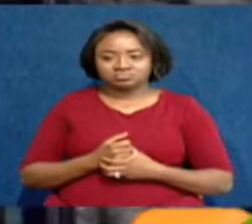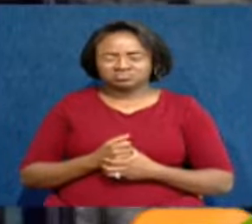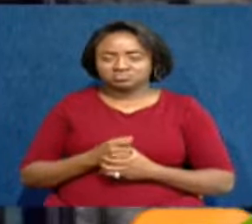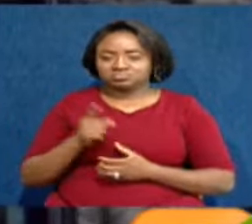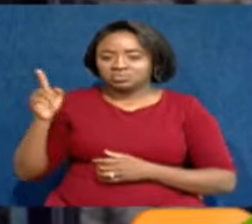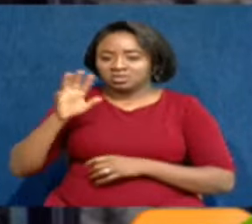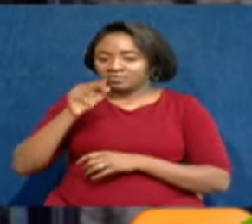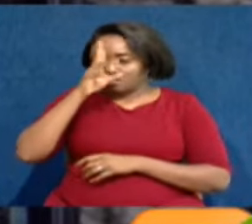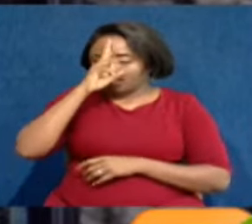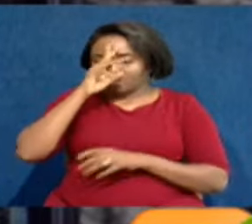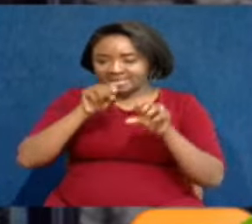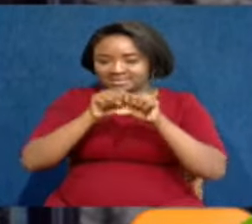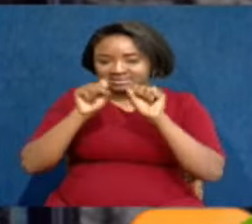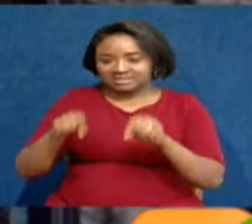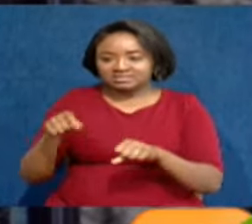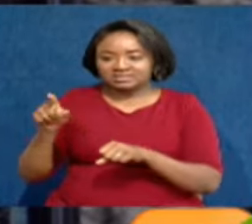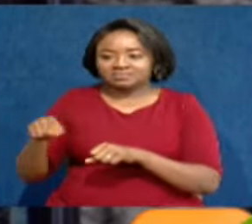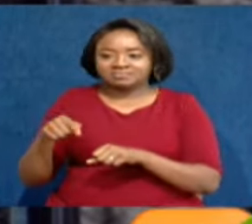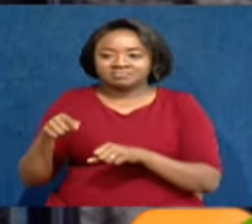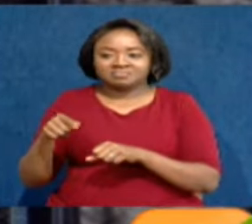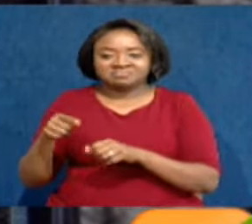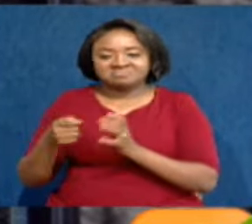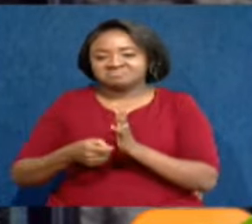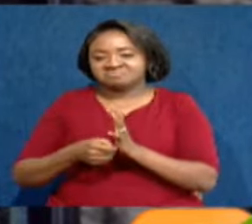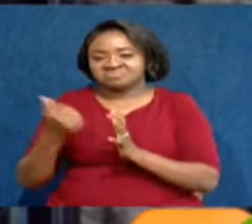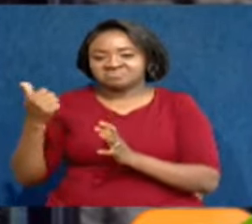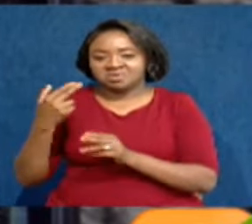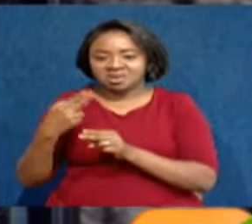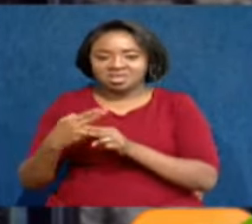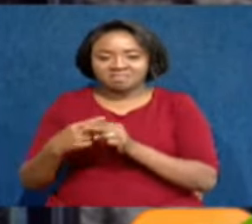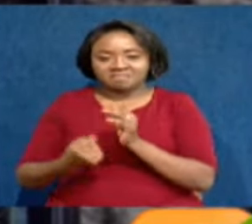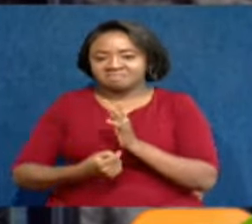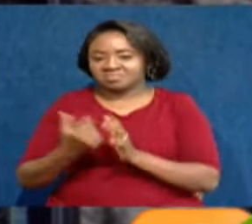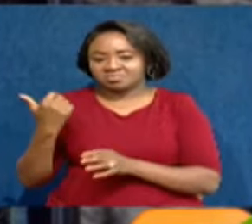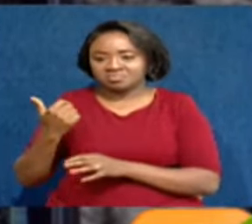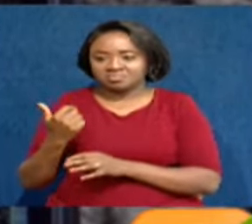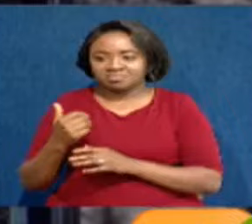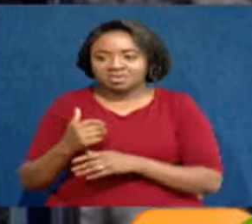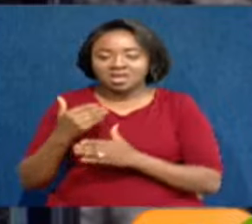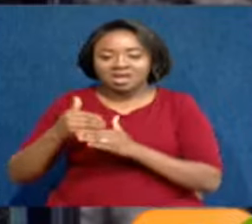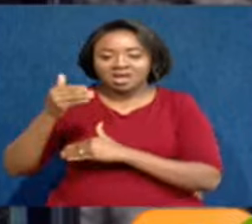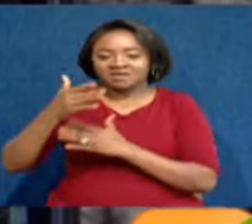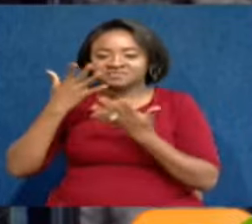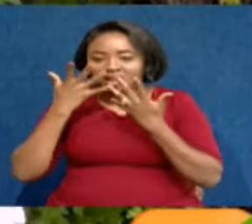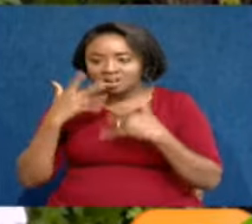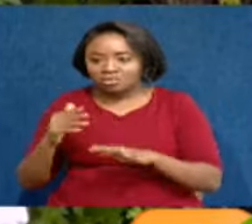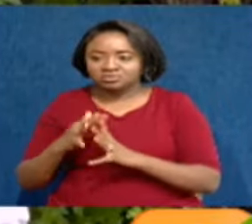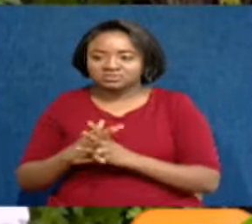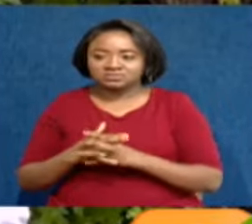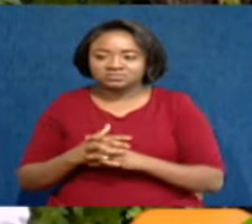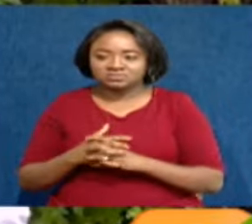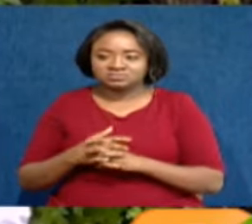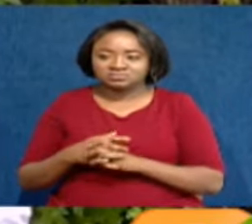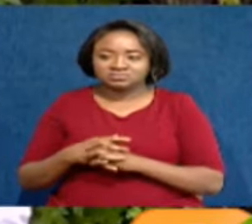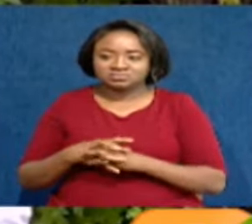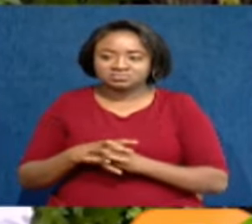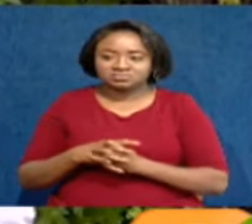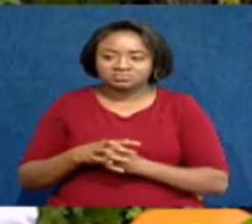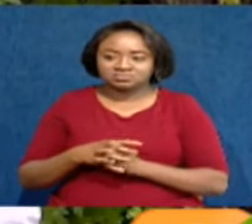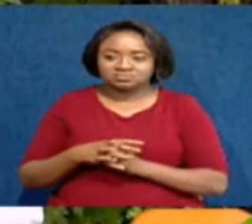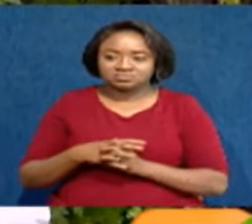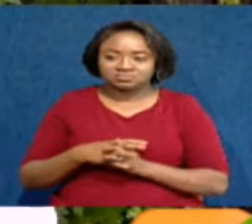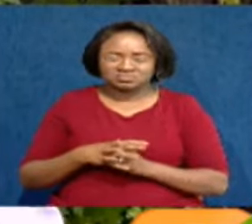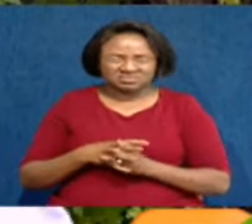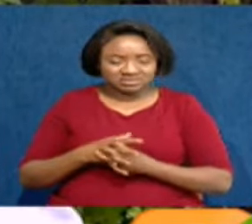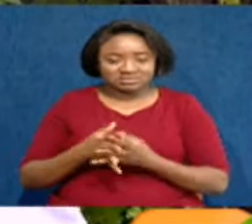police system 10 days after her disappearance in accordance with the law. Well, it has been 4 years and counting since Eunice was last